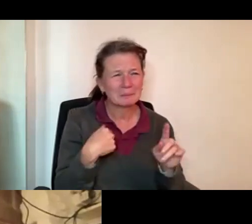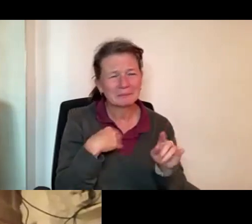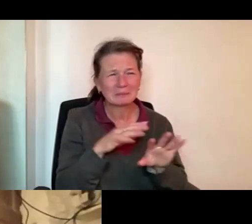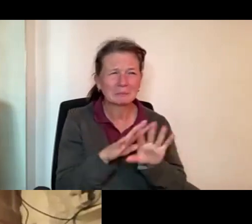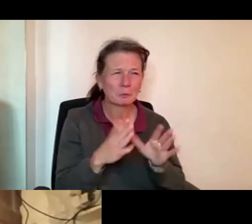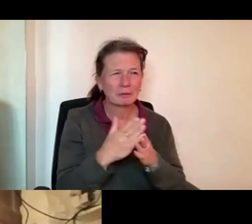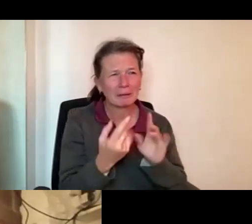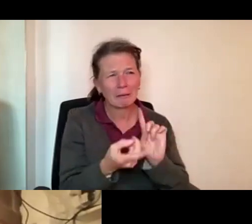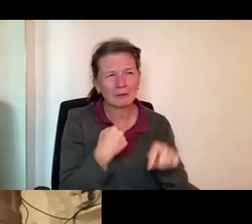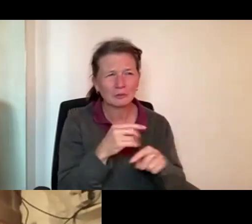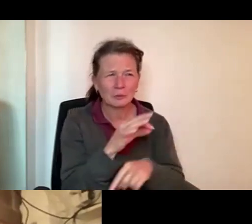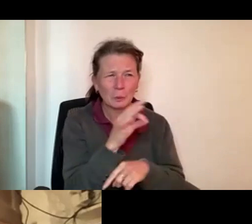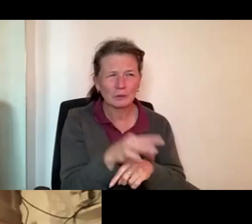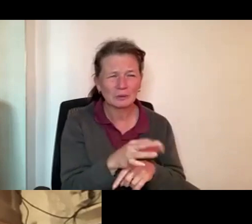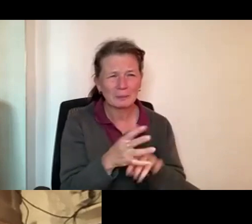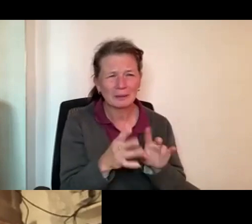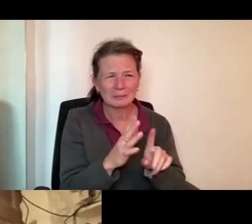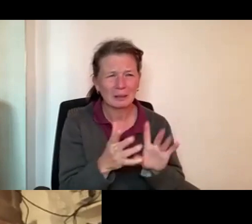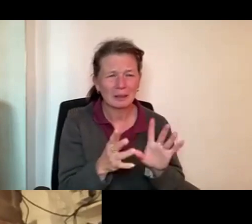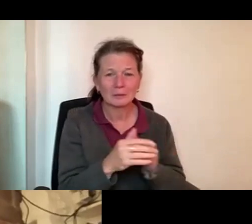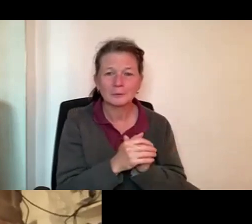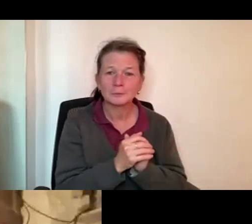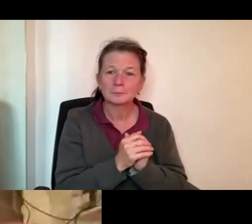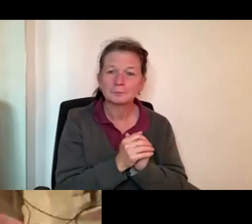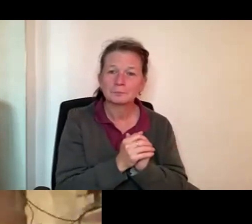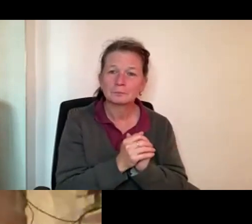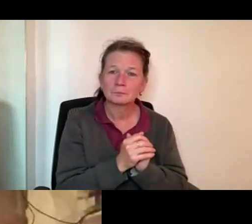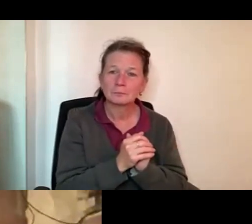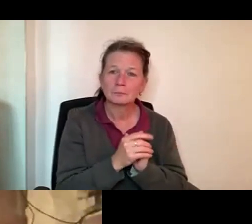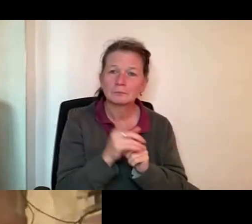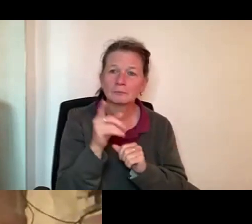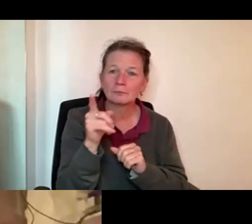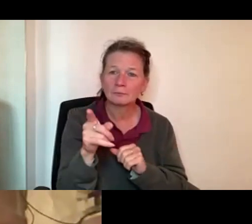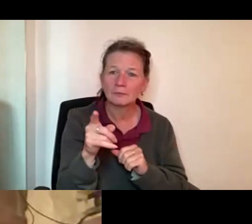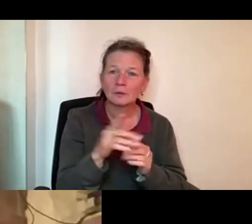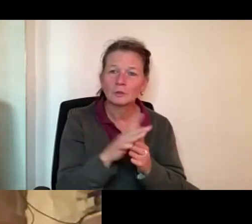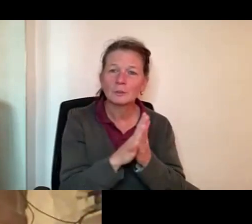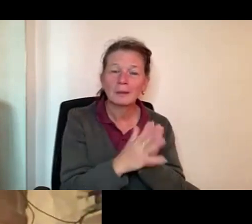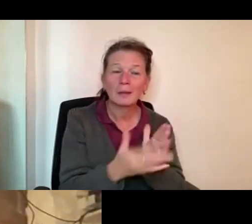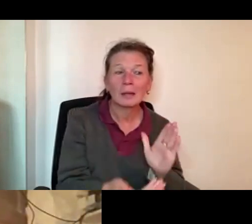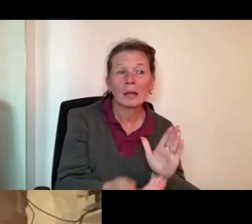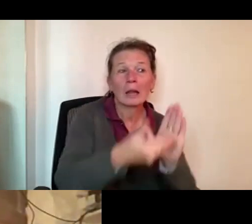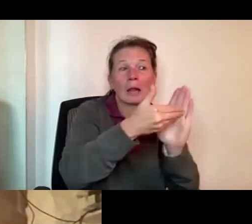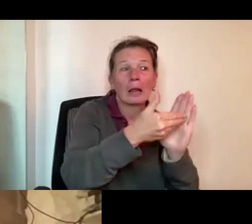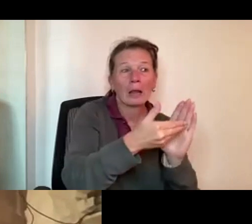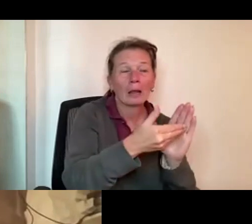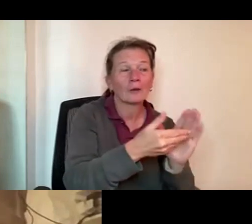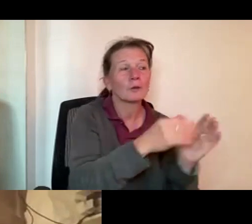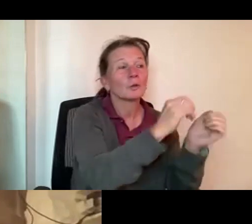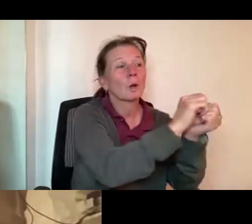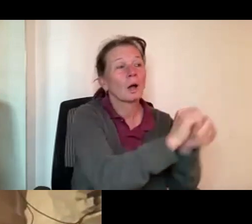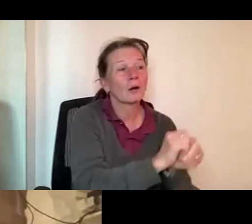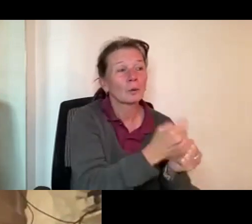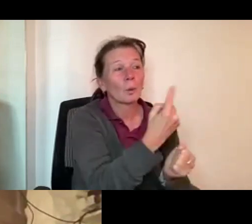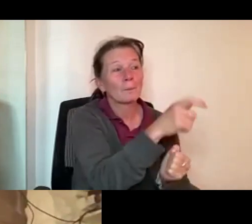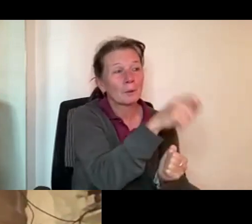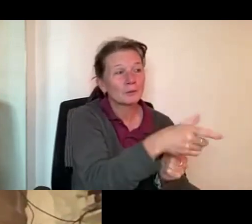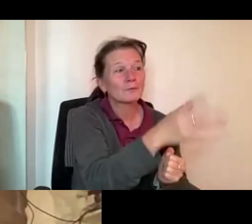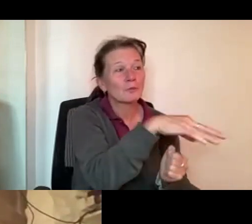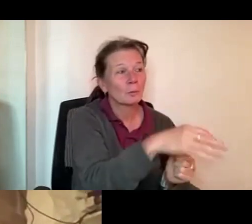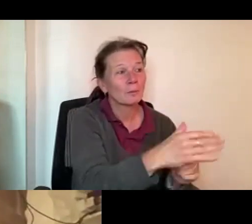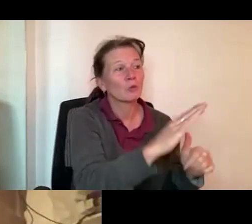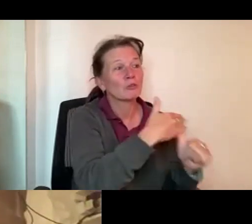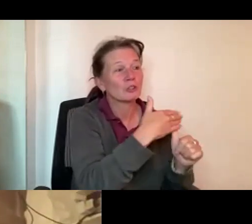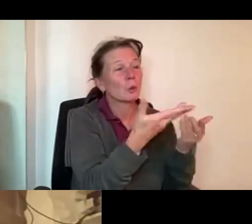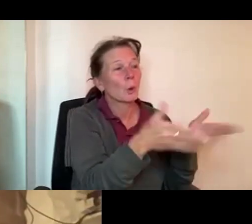is it? But surely it depends a bit if you mean supplement the team, as in you are hiring at least one person from the people who applied to the open